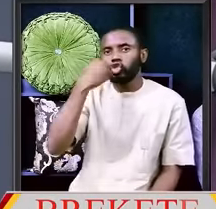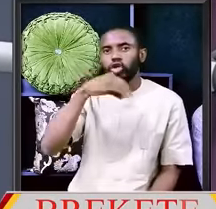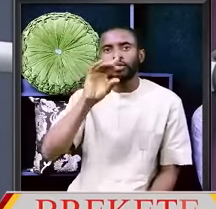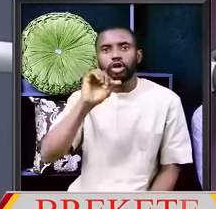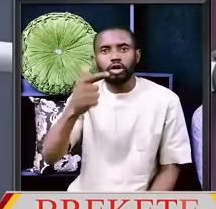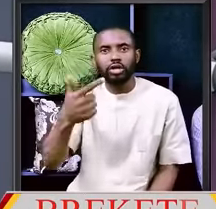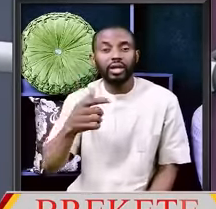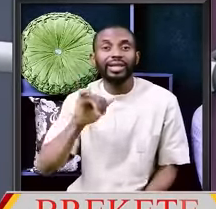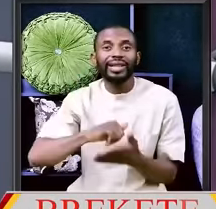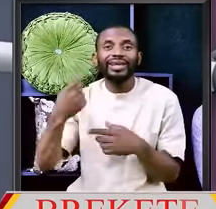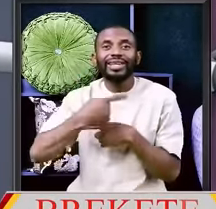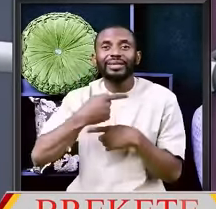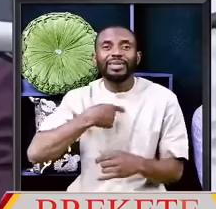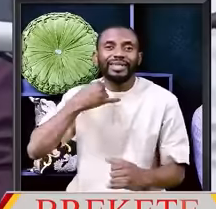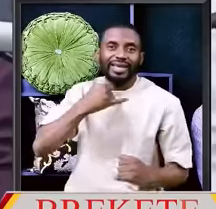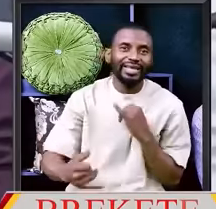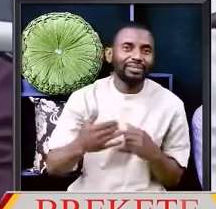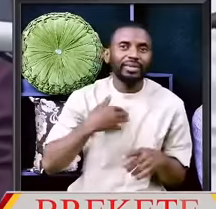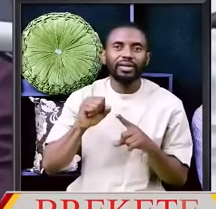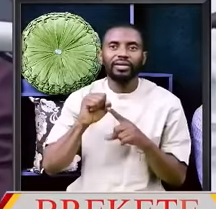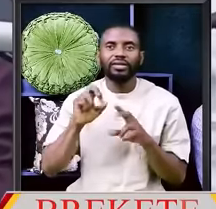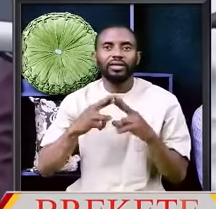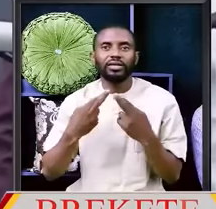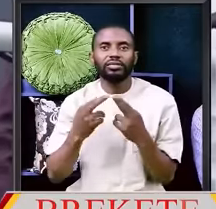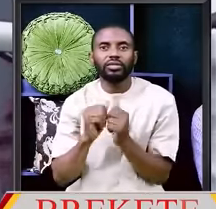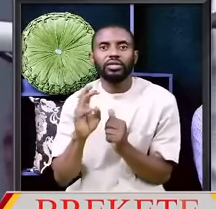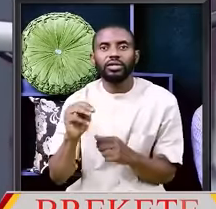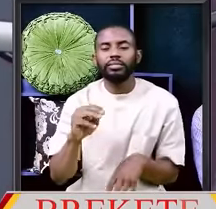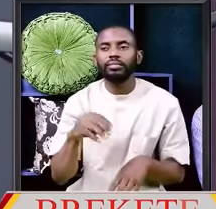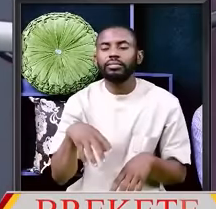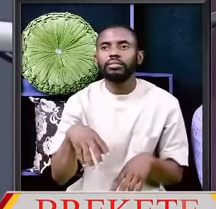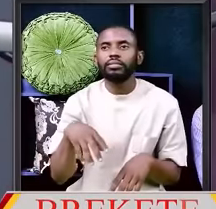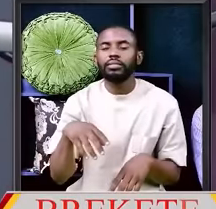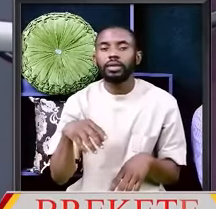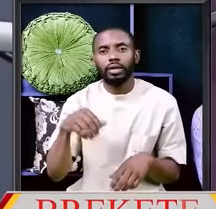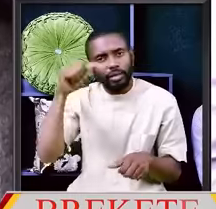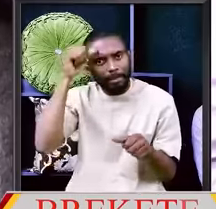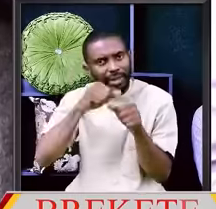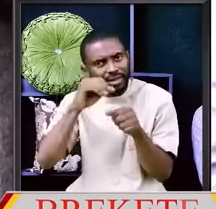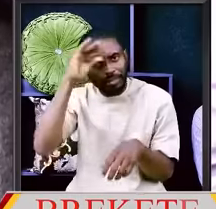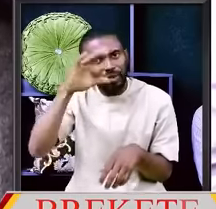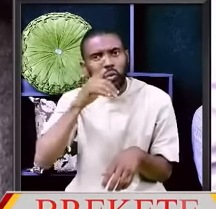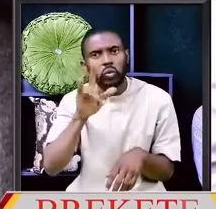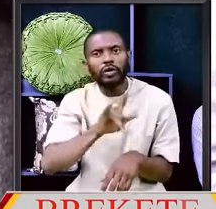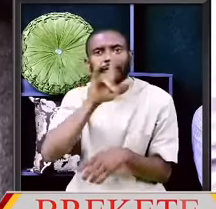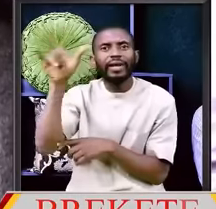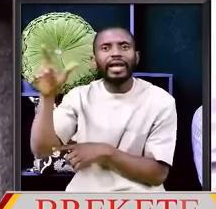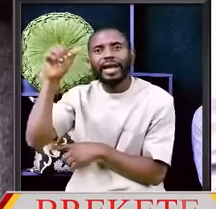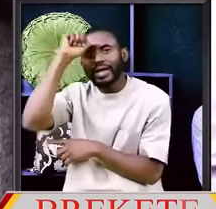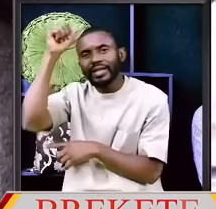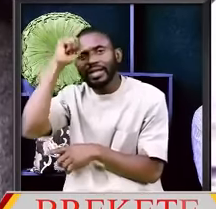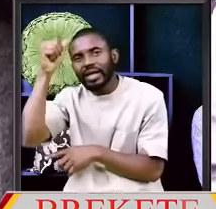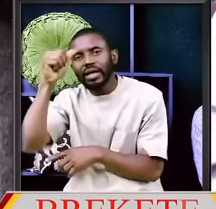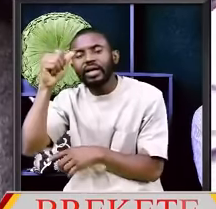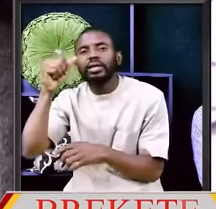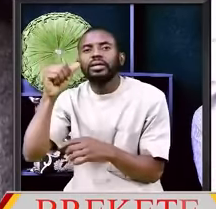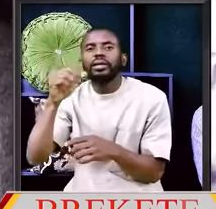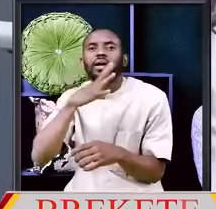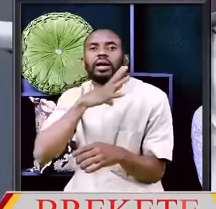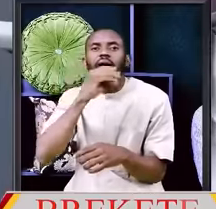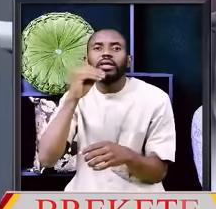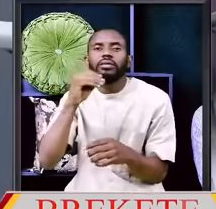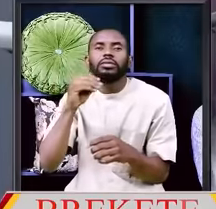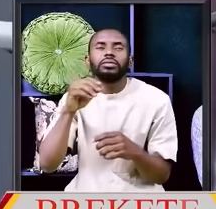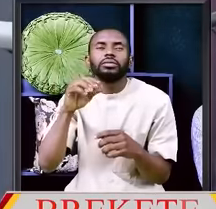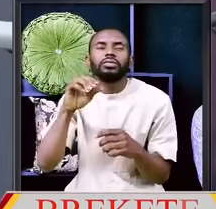them. I know say no be human being they relate with. My honorable president, you talk about the one we go India where that individual go blessed carry go India.